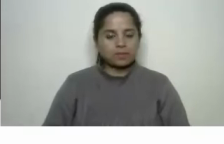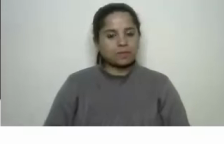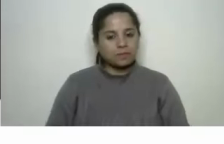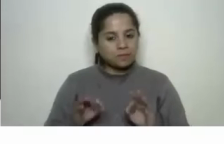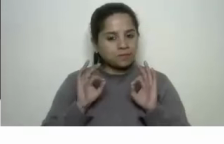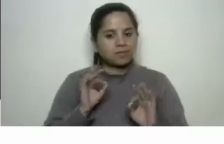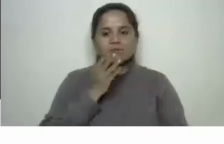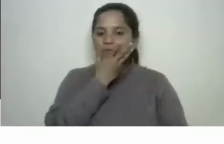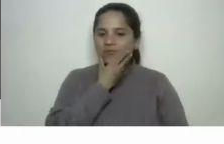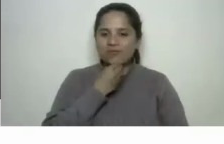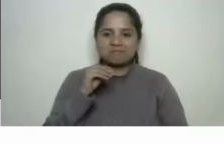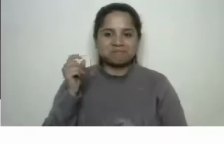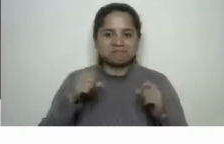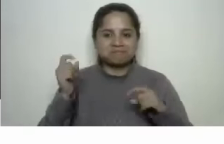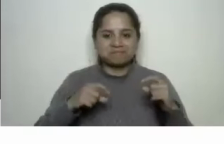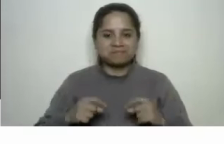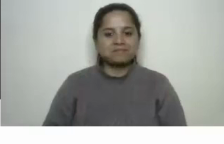Lovely.